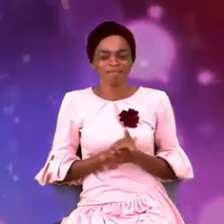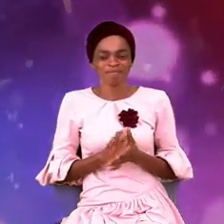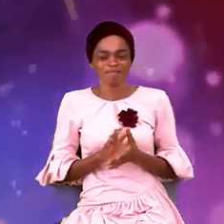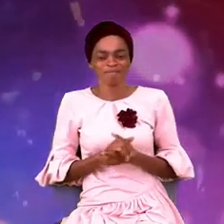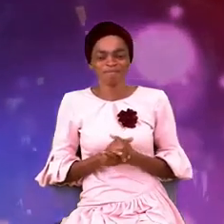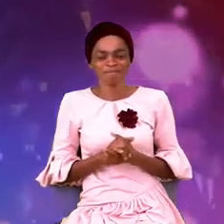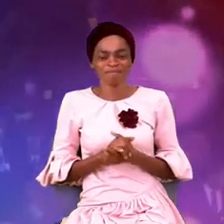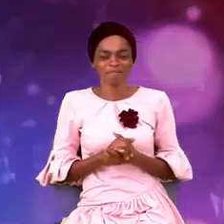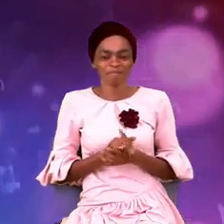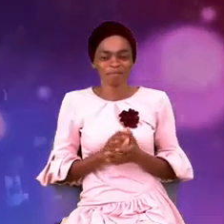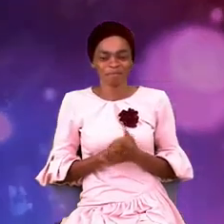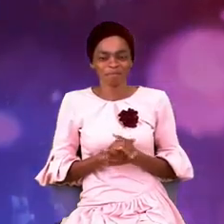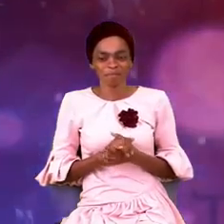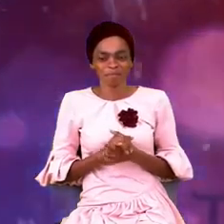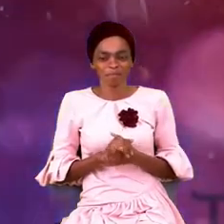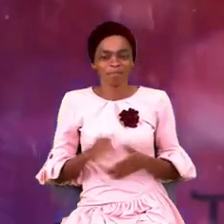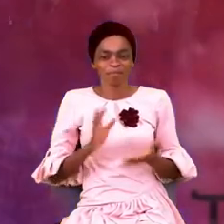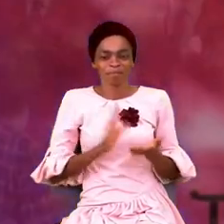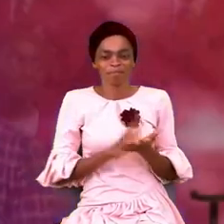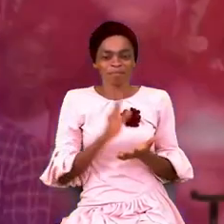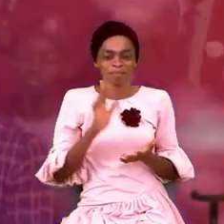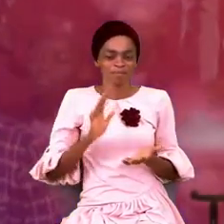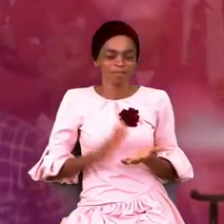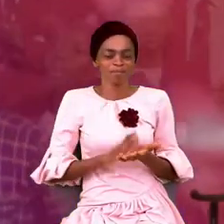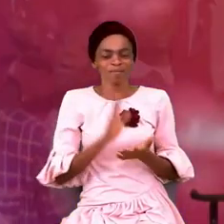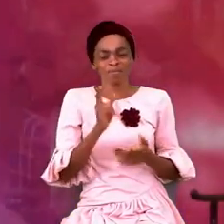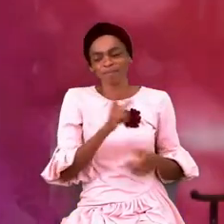Mon Yaboka Yesu,